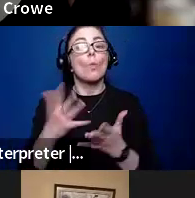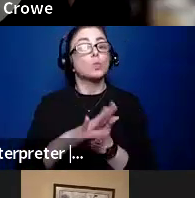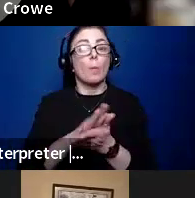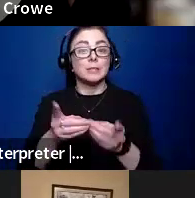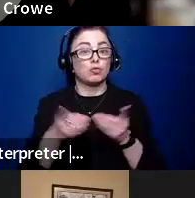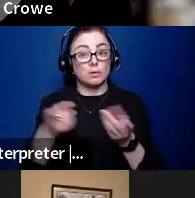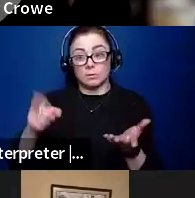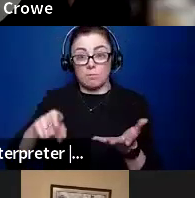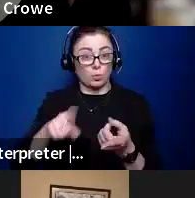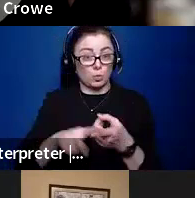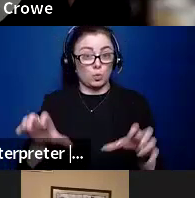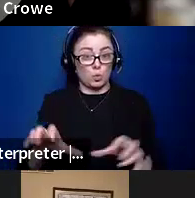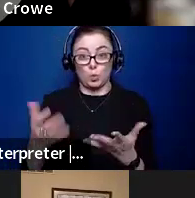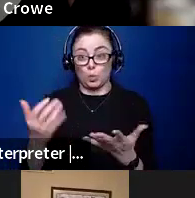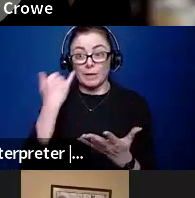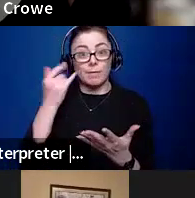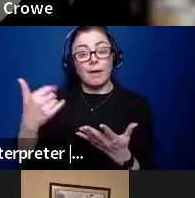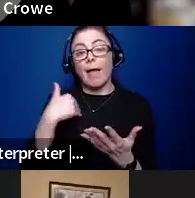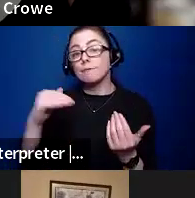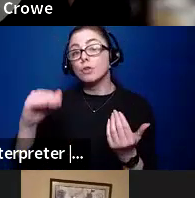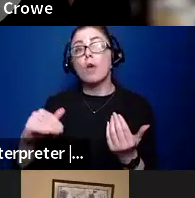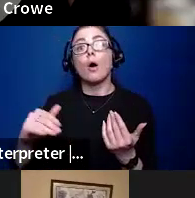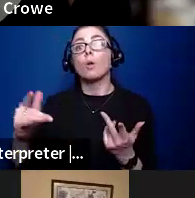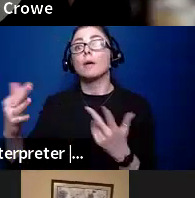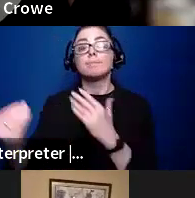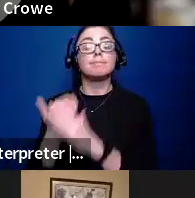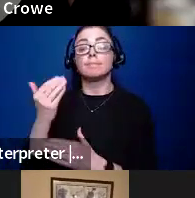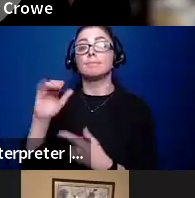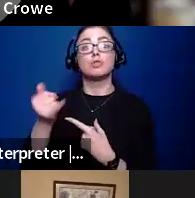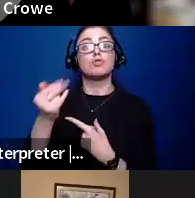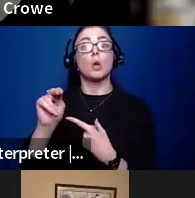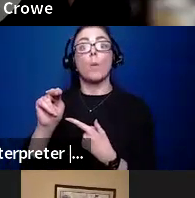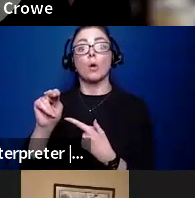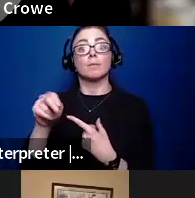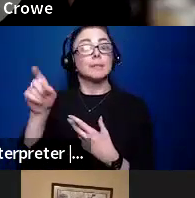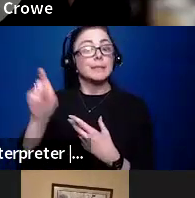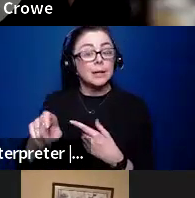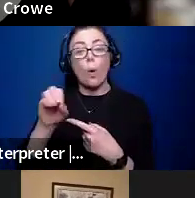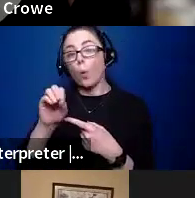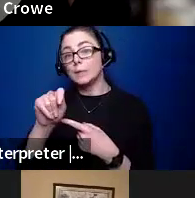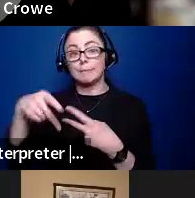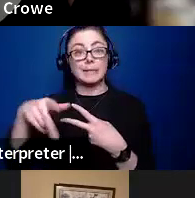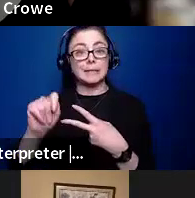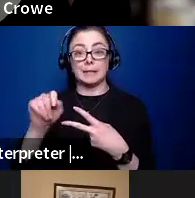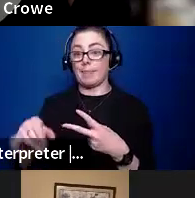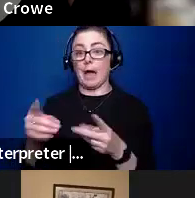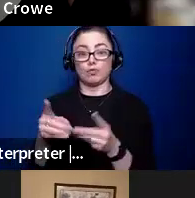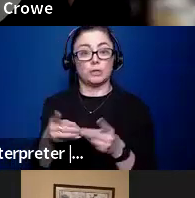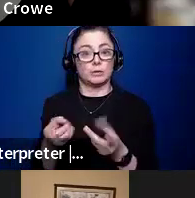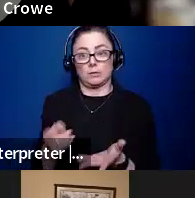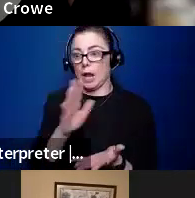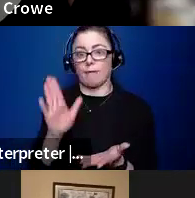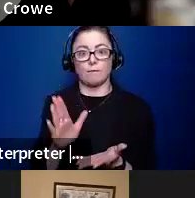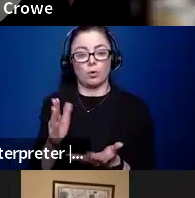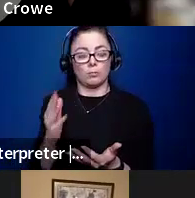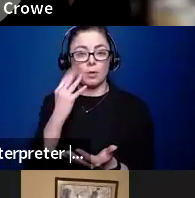if they have a child coming in January who needs OTPT and that's not something that they've serviced for?